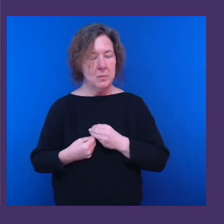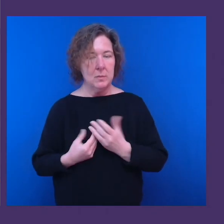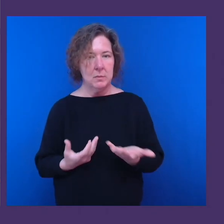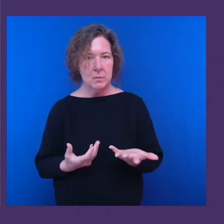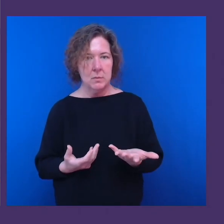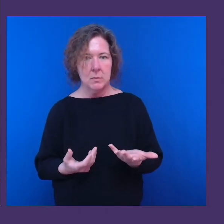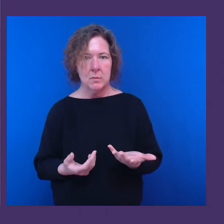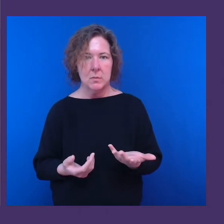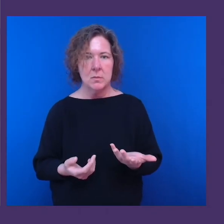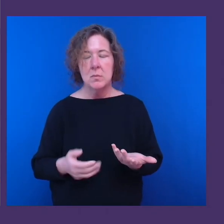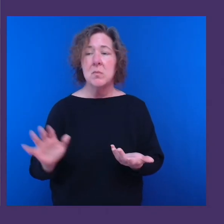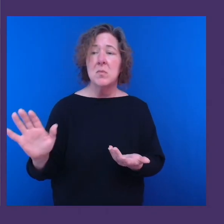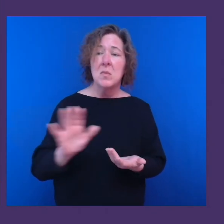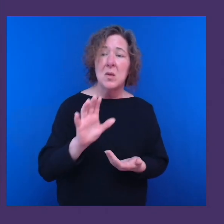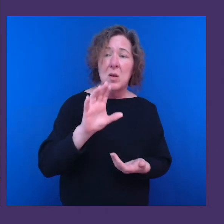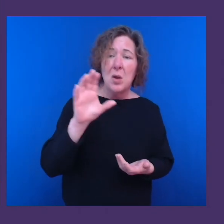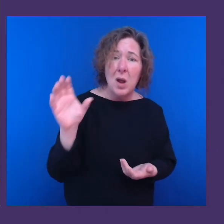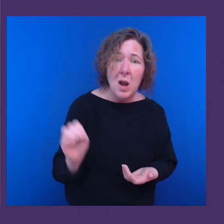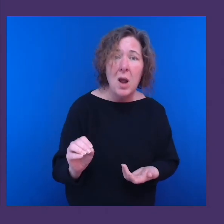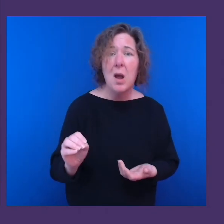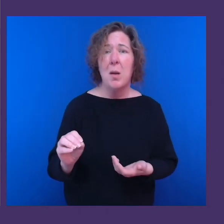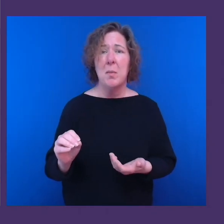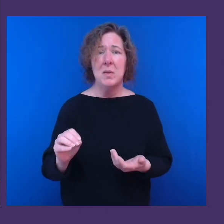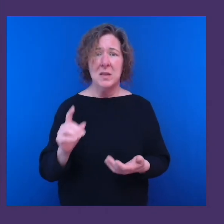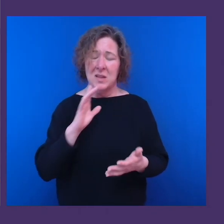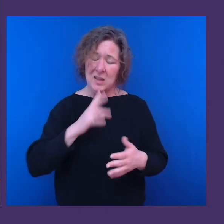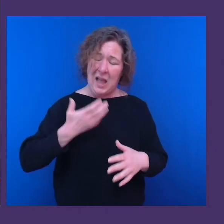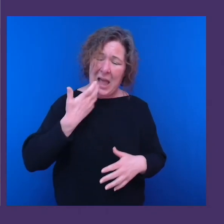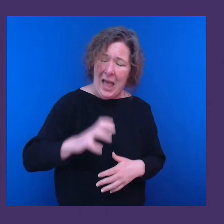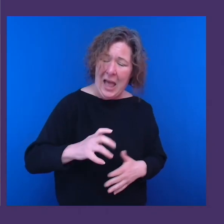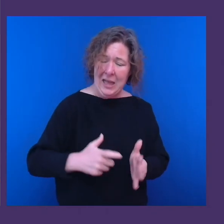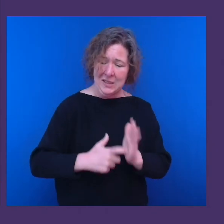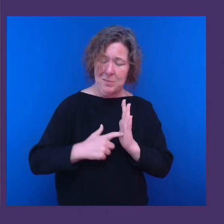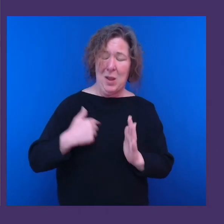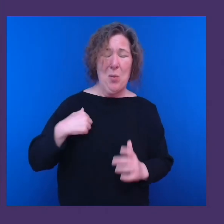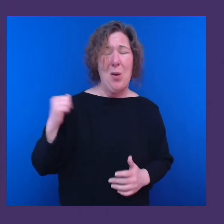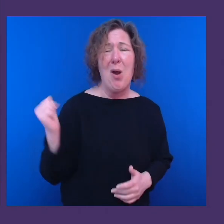your company's in hot demand. We are all customers of your company,